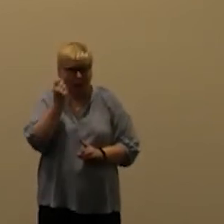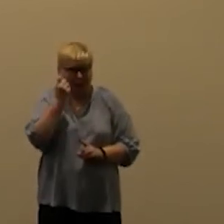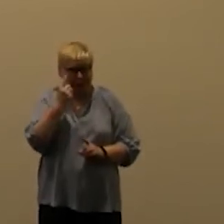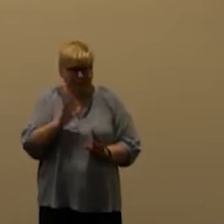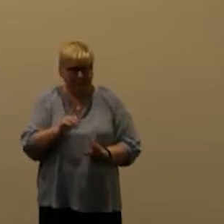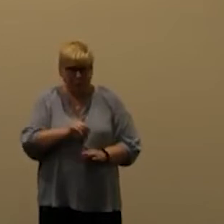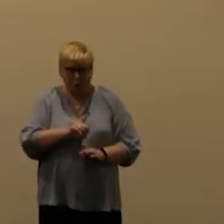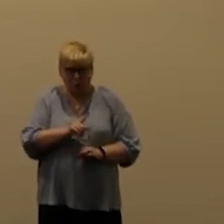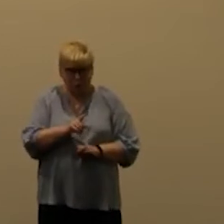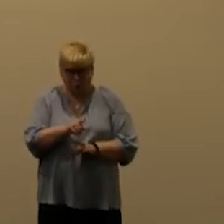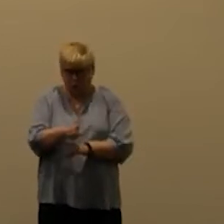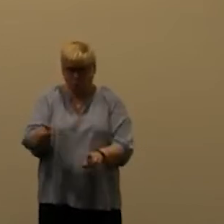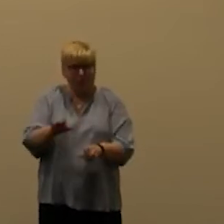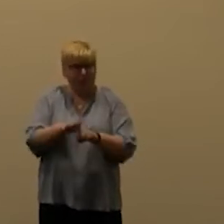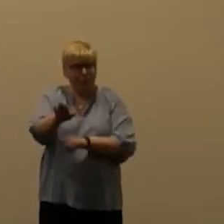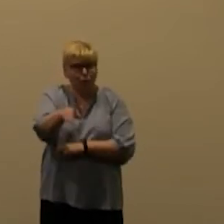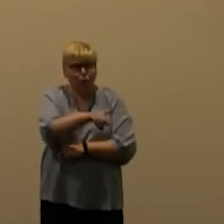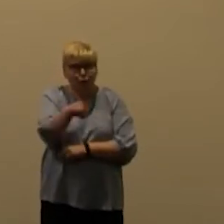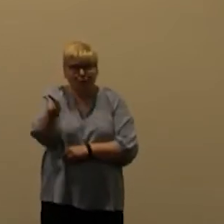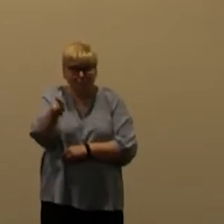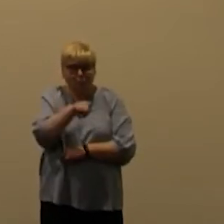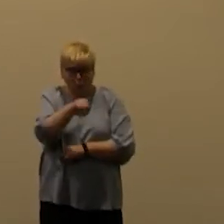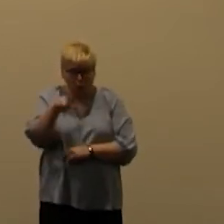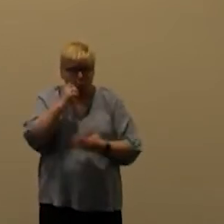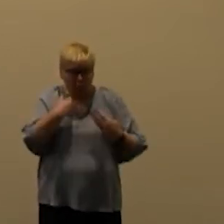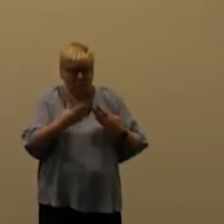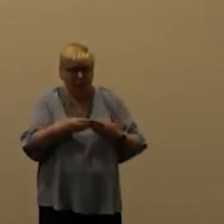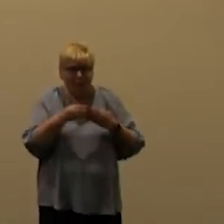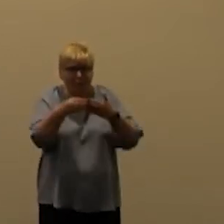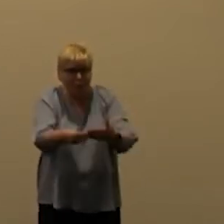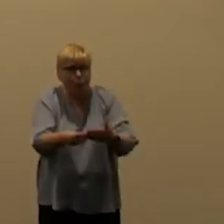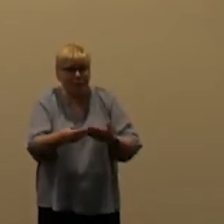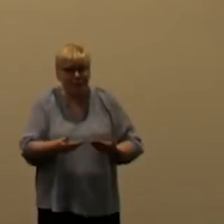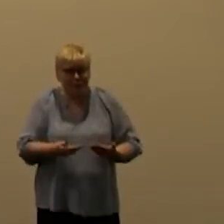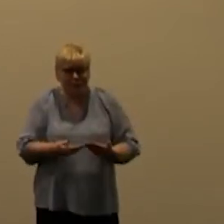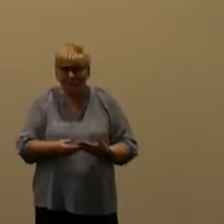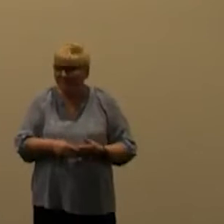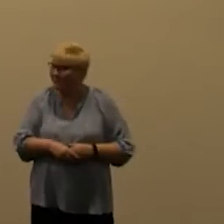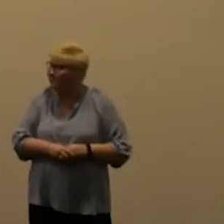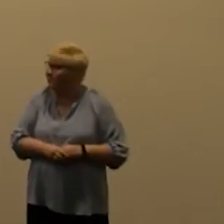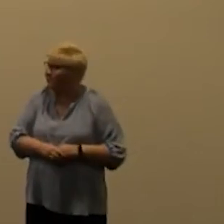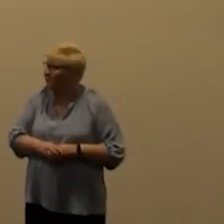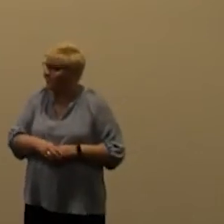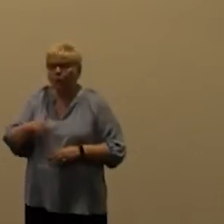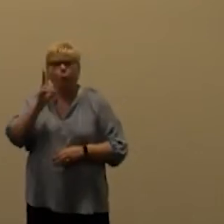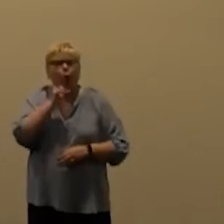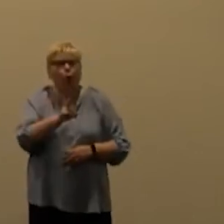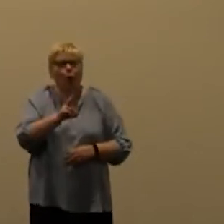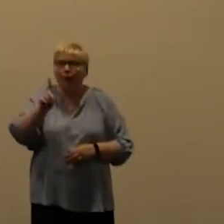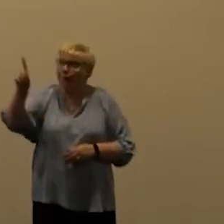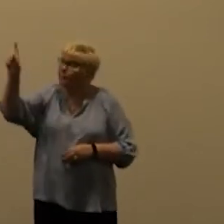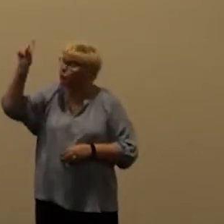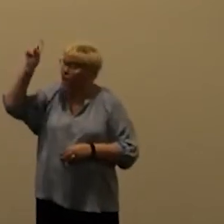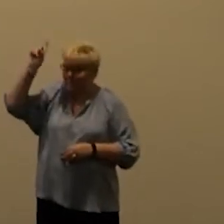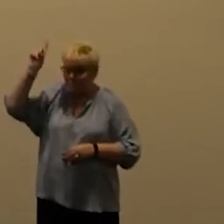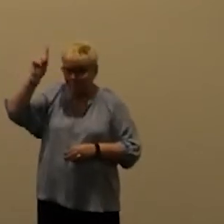Because you're the future, you're going to take us forward. And I think if we look at the shapes on the